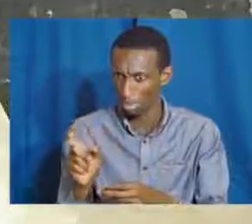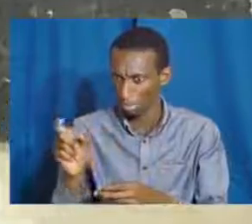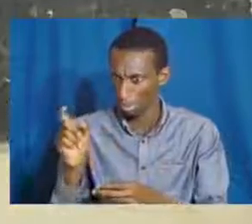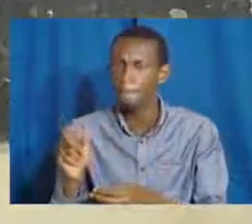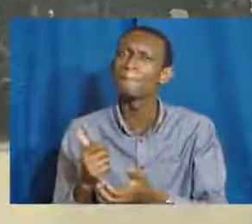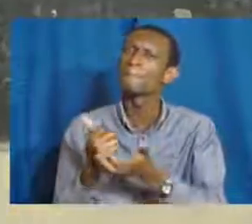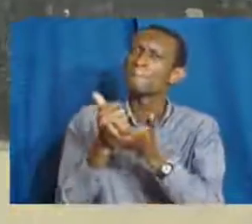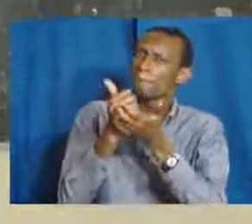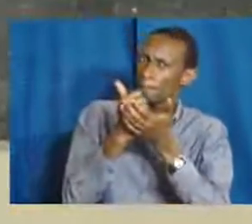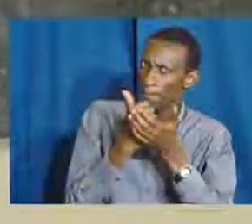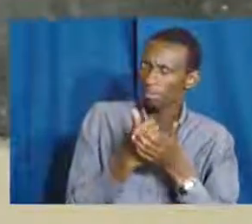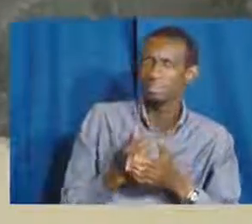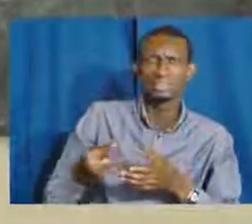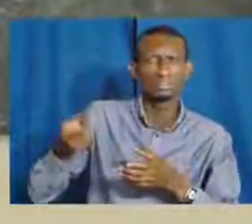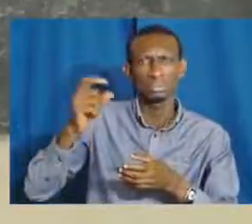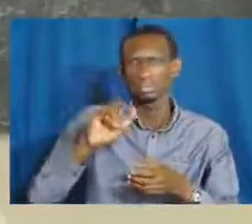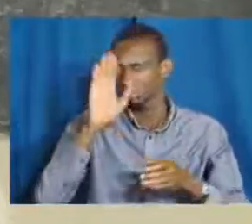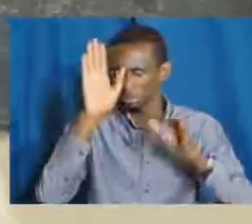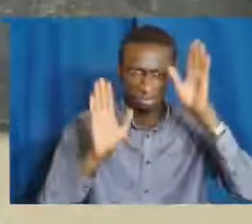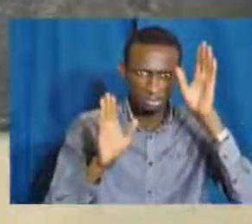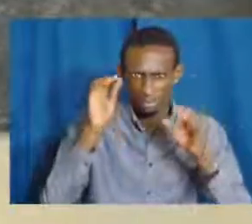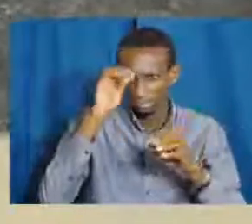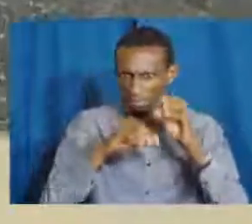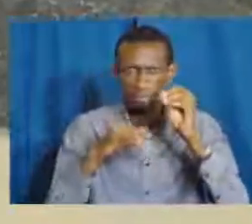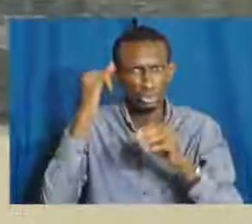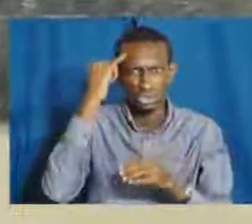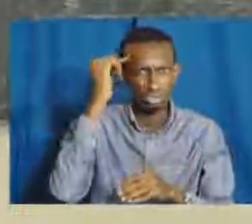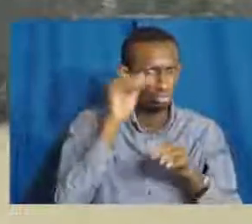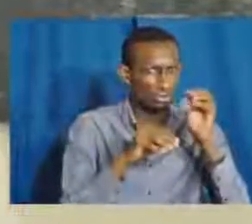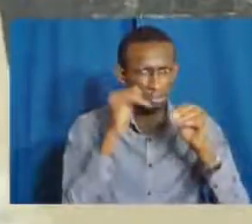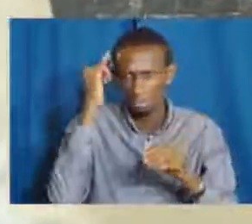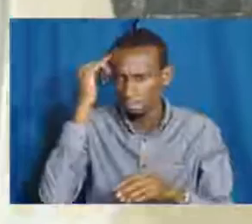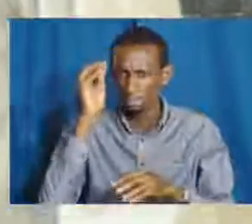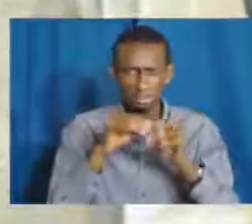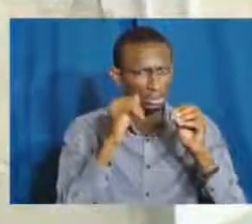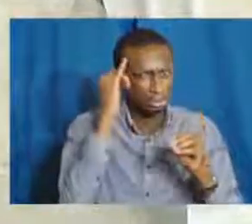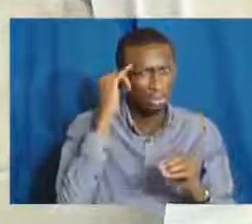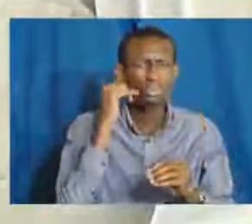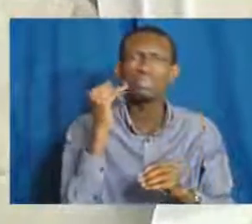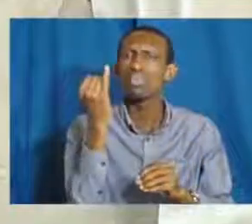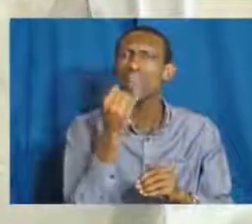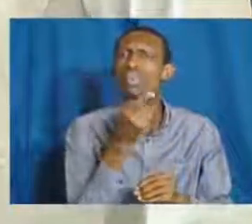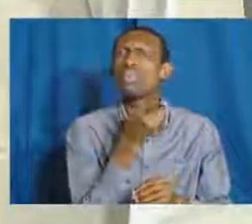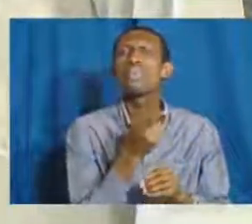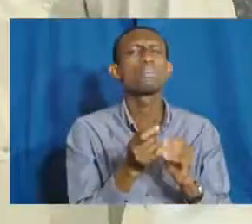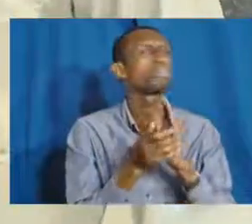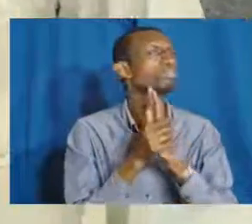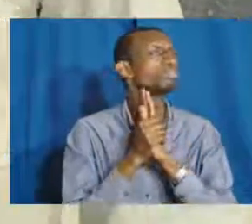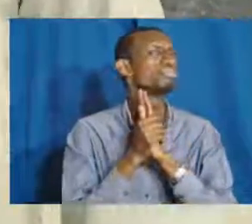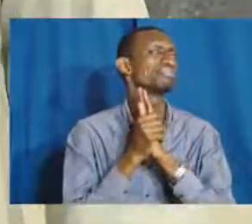of this periodic table that we have here. This is a very nice arrangement as you look at